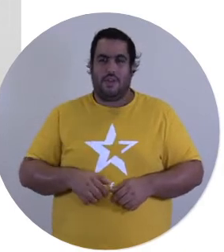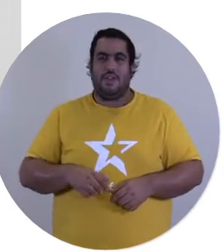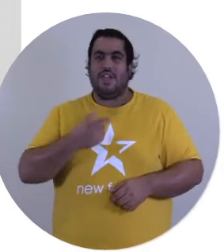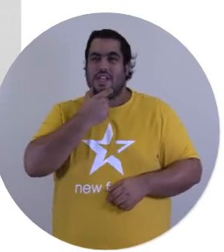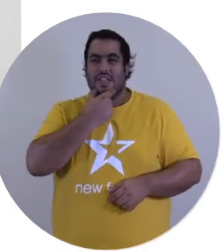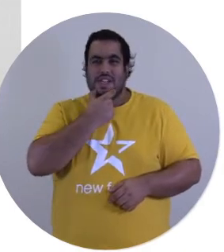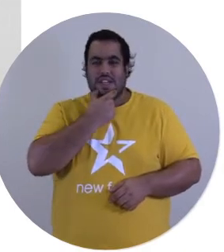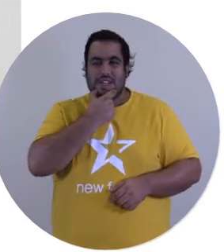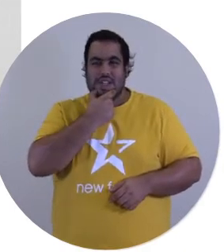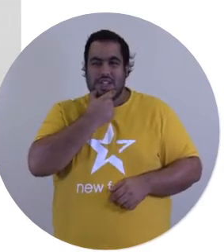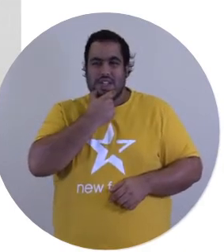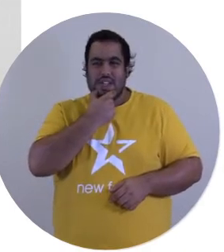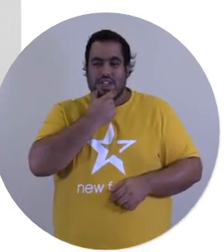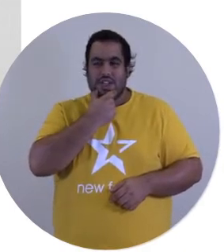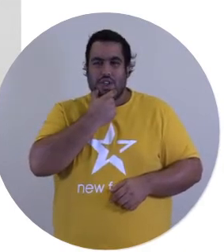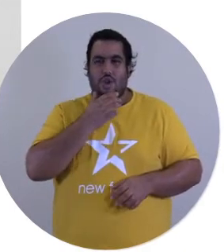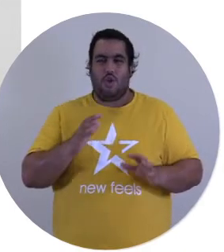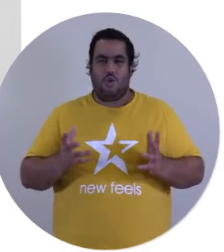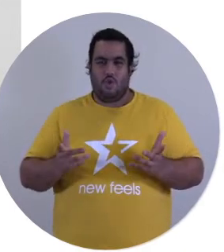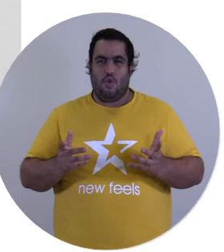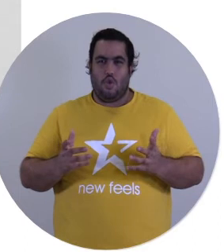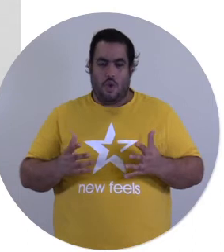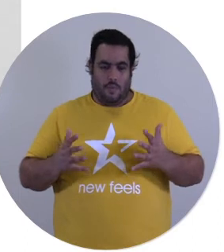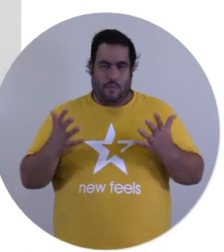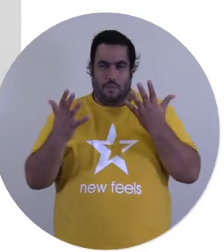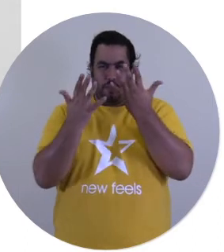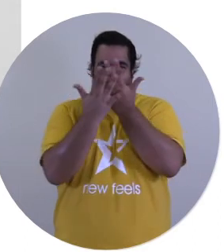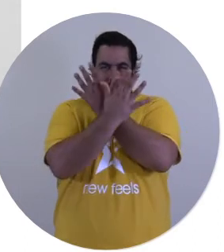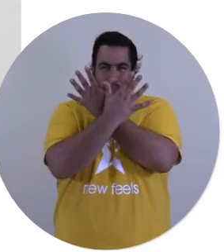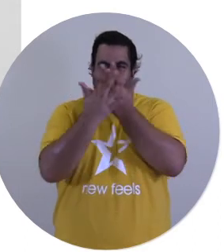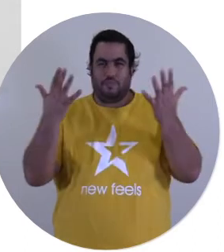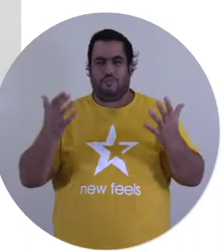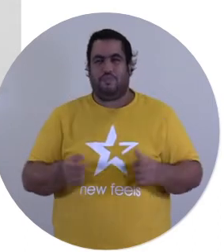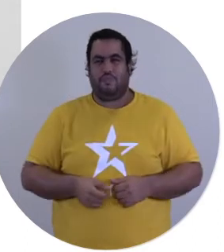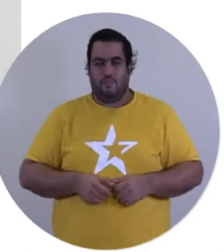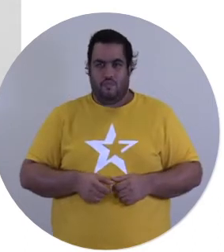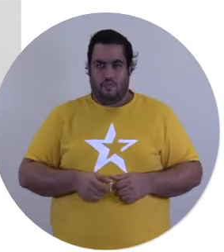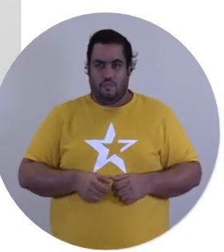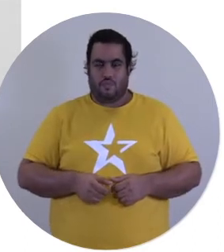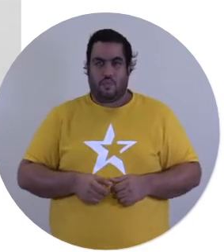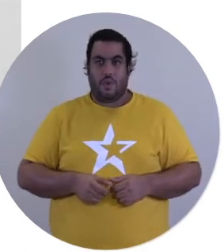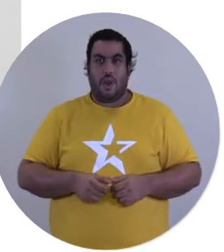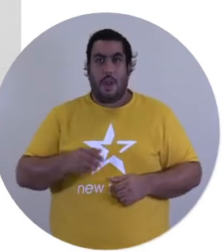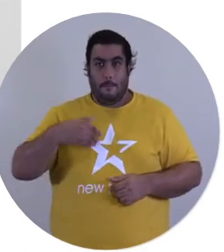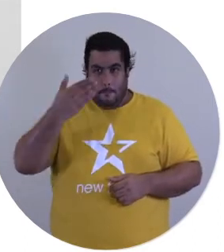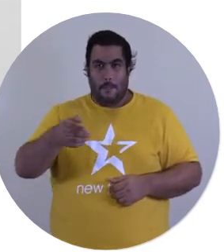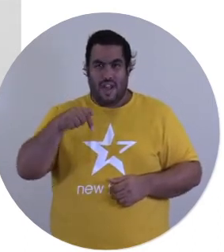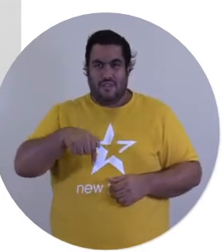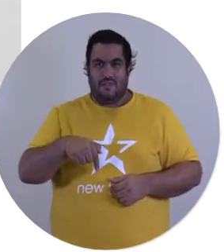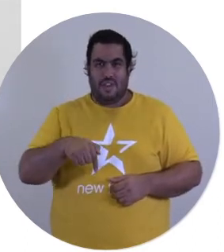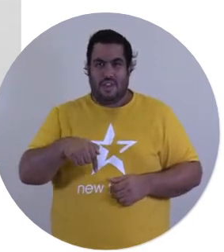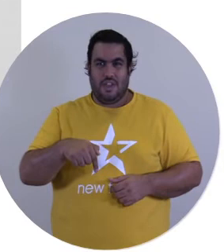example, poor living conditions and overcrowding lead to severe stress, don't you think?